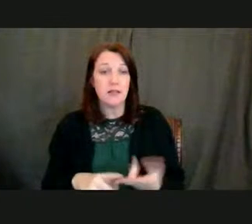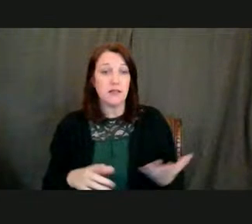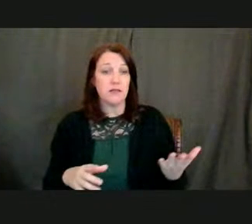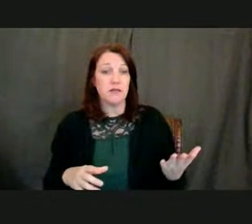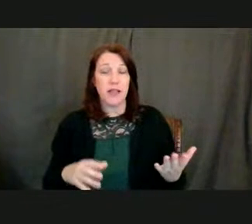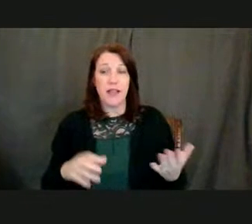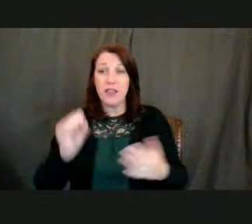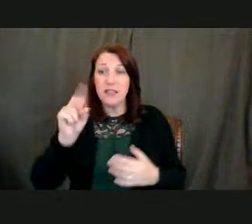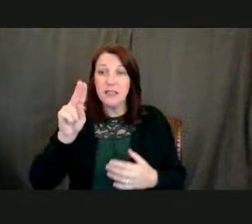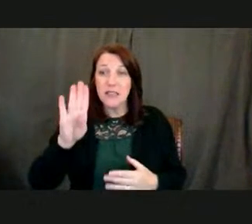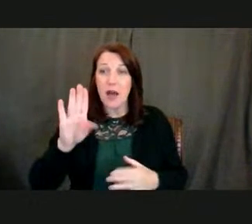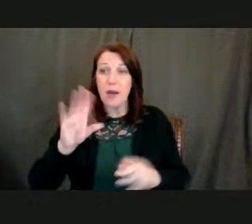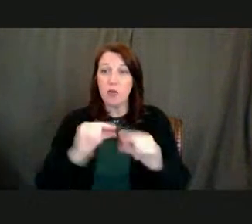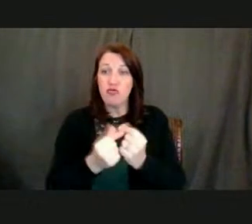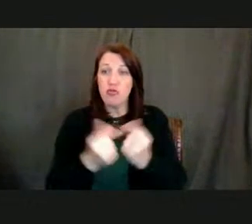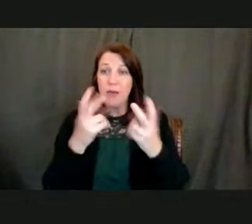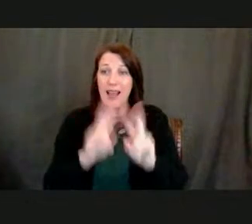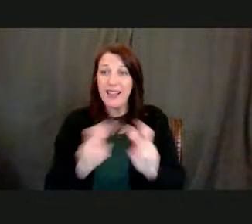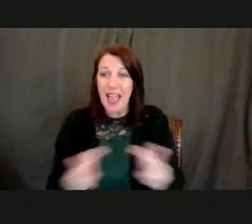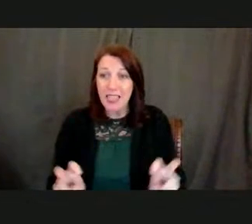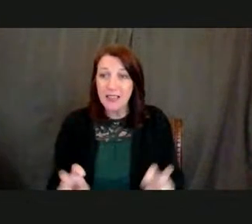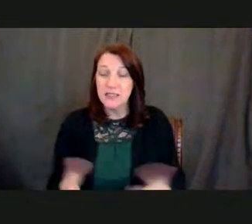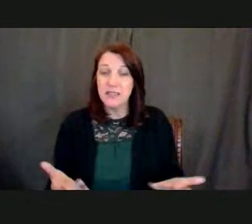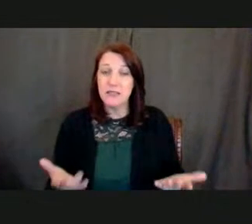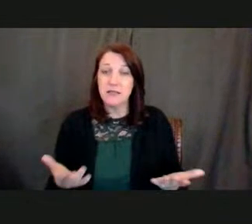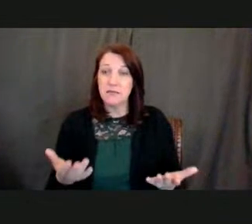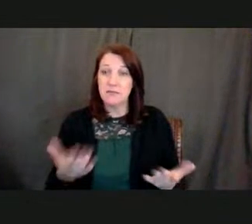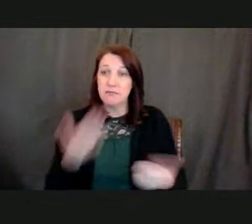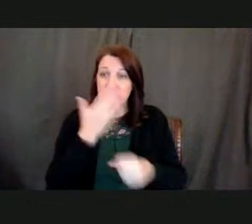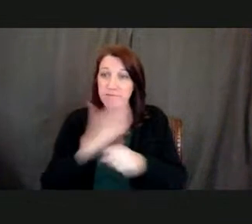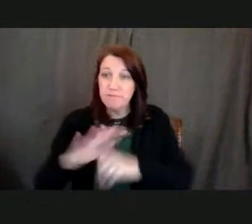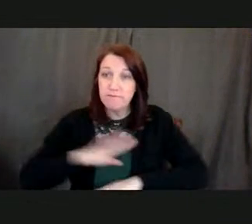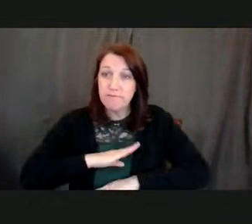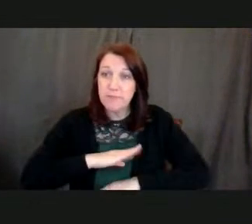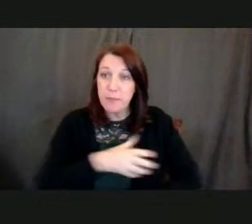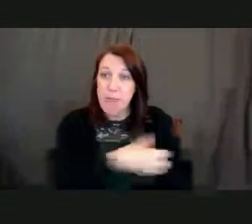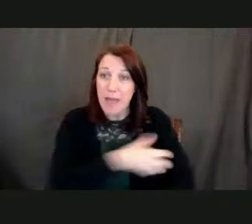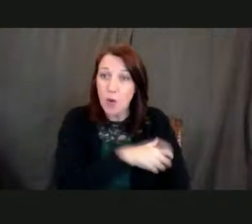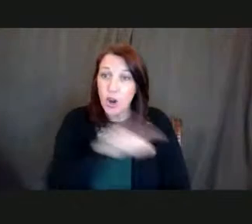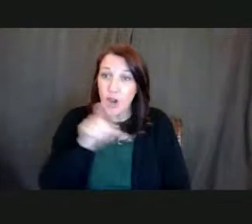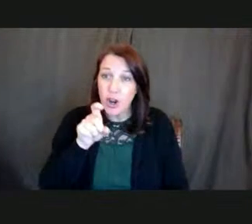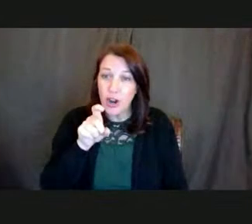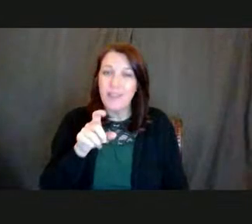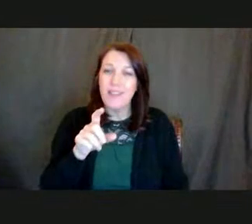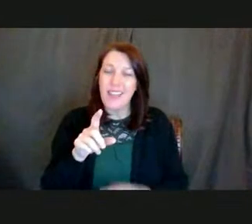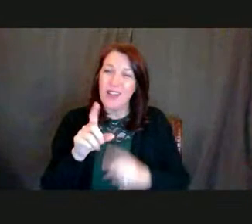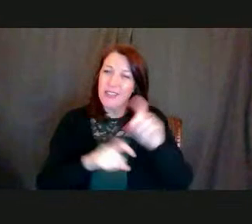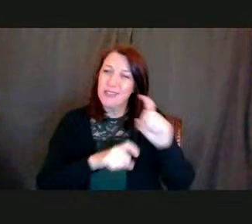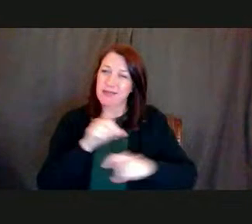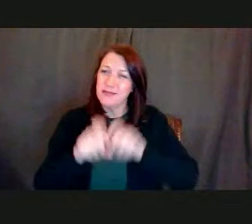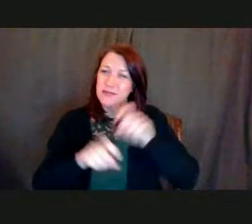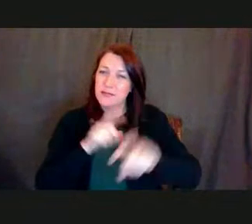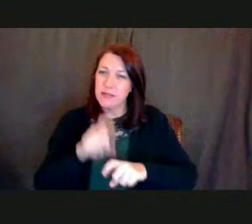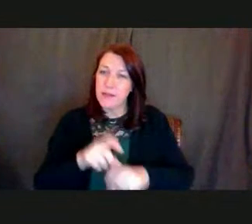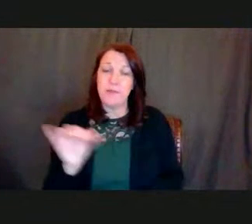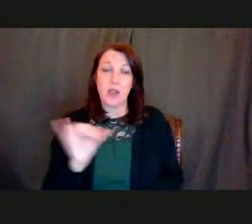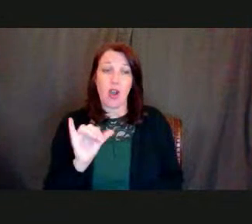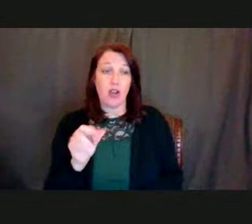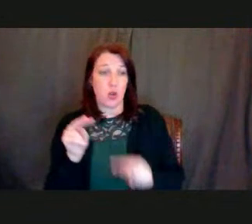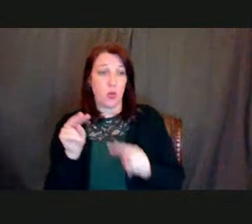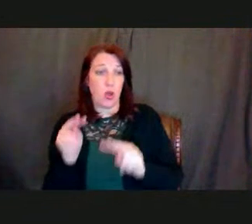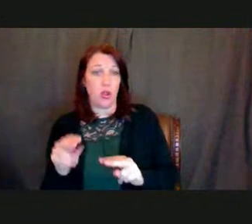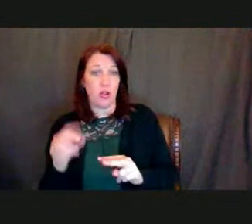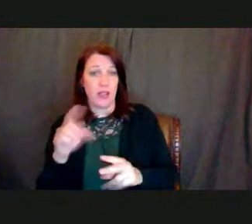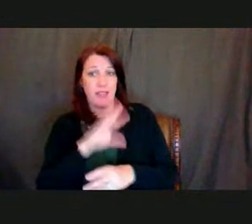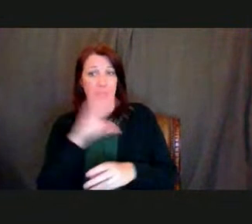subgroup analyses, are those adequately powered, and so on. And then finally, we'll also look at whether the